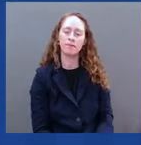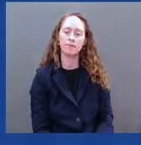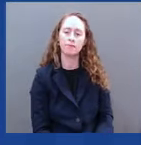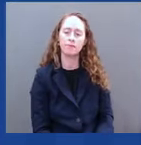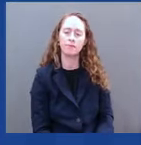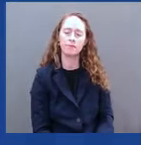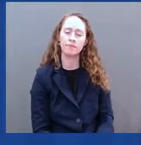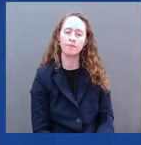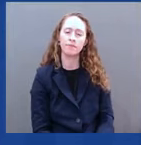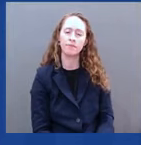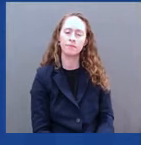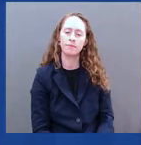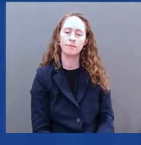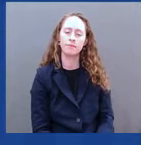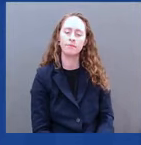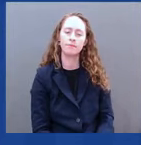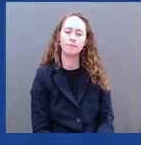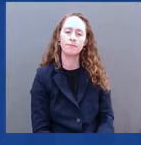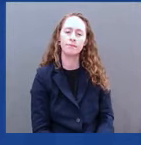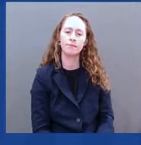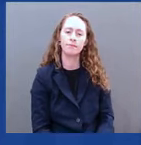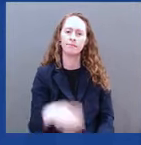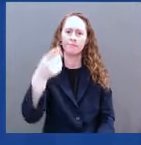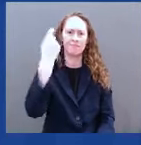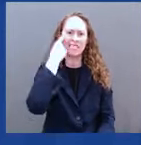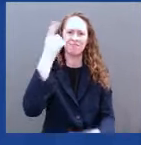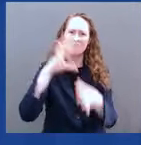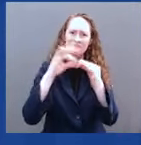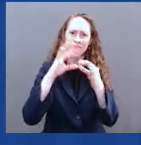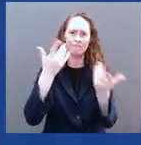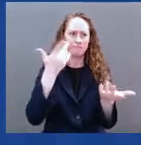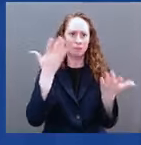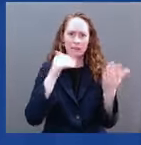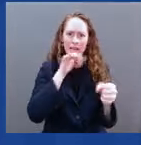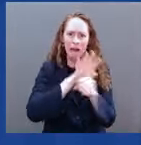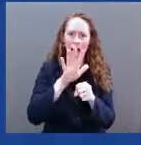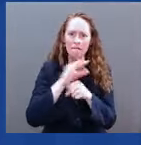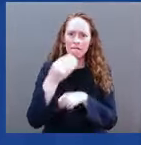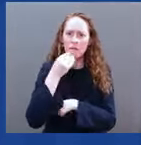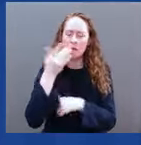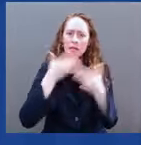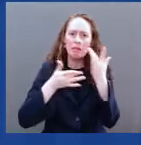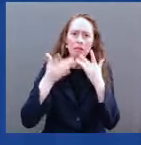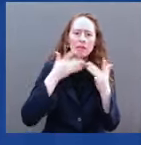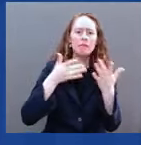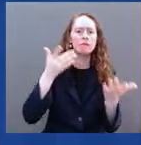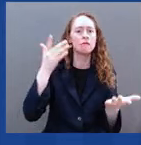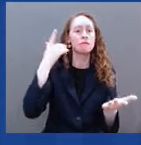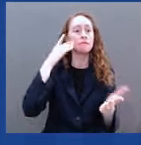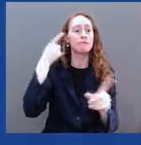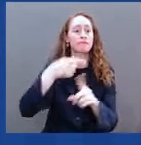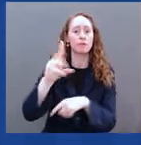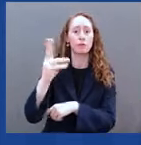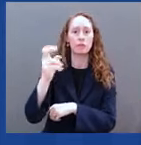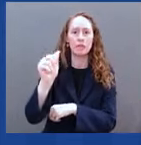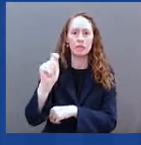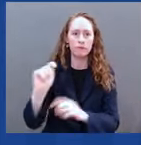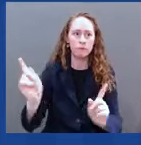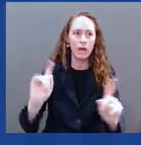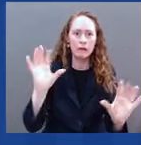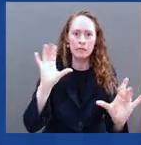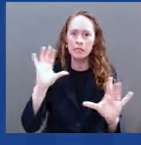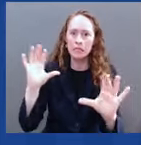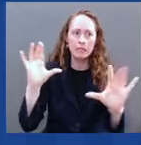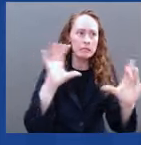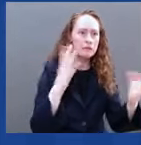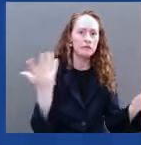to address wheat shortages in particular as a result of this war? Thank you. On the first question relating to President Xi